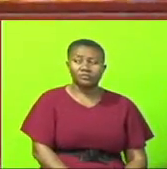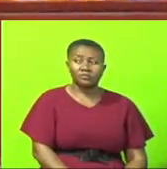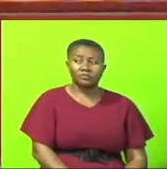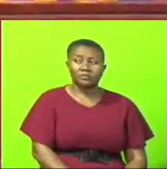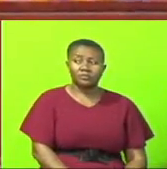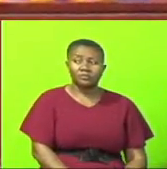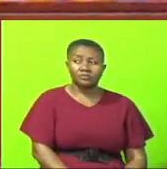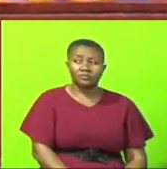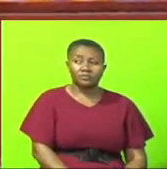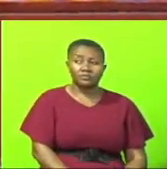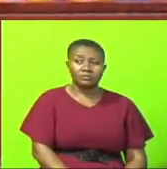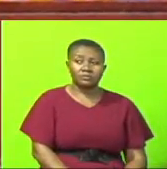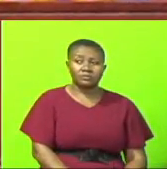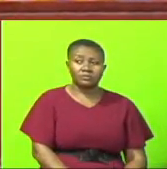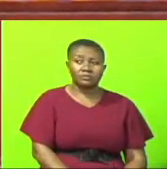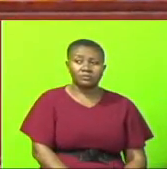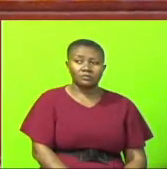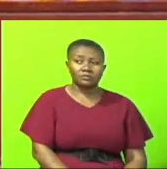Yes,